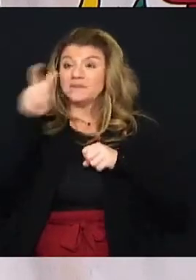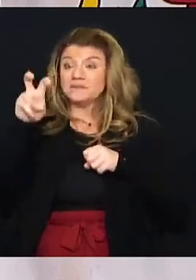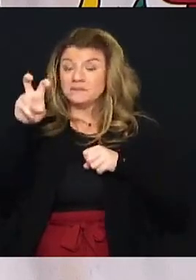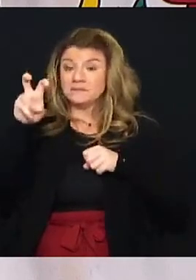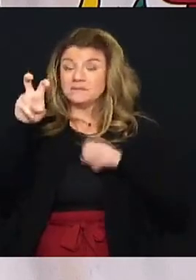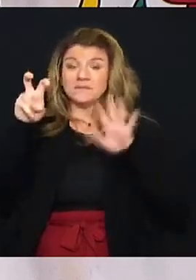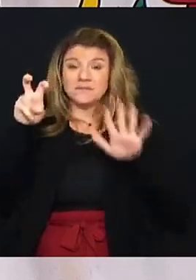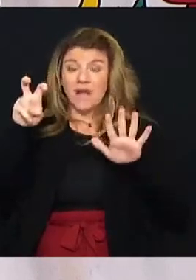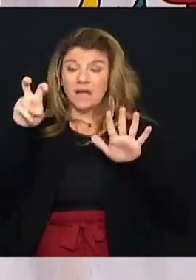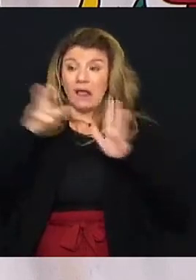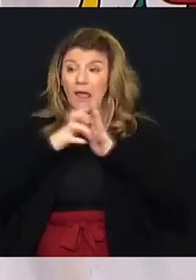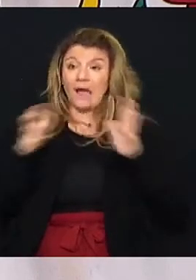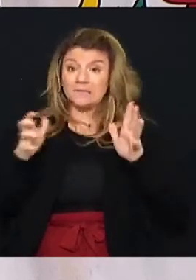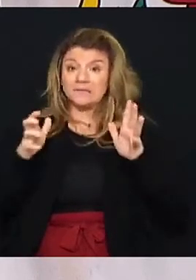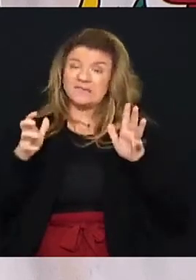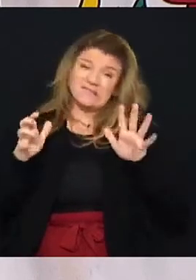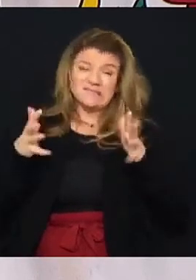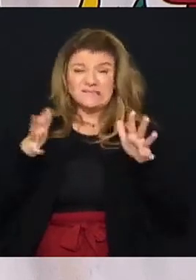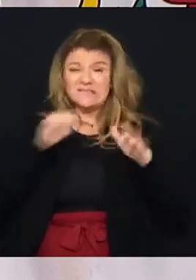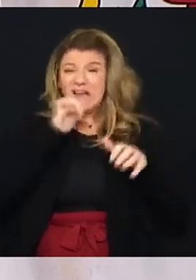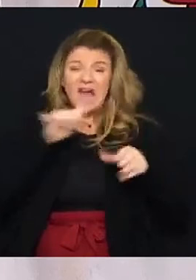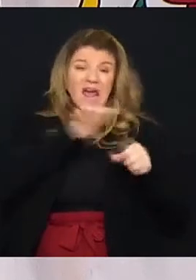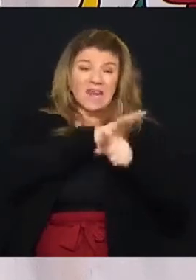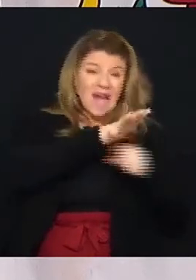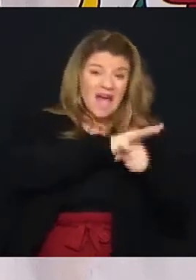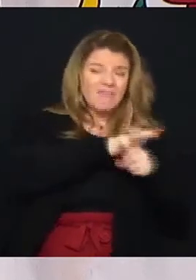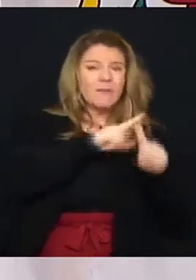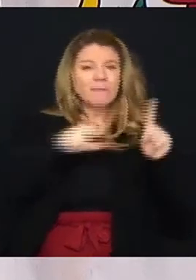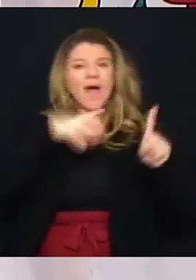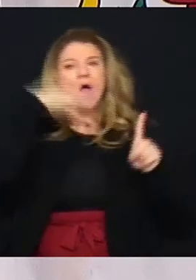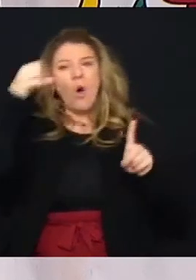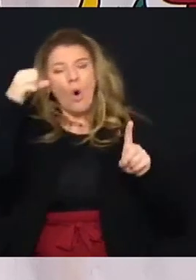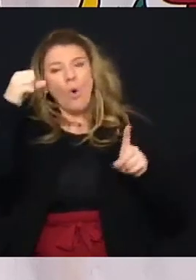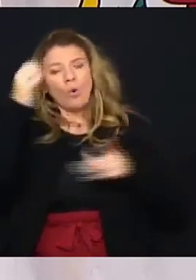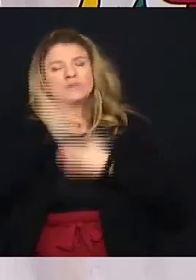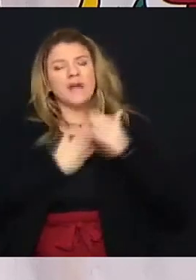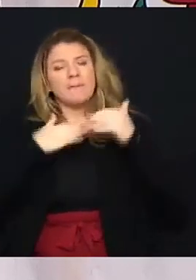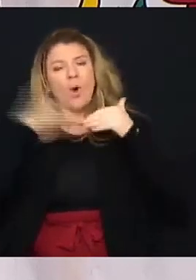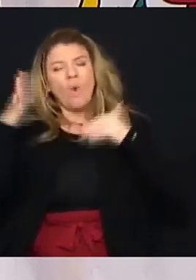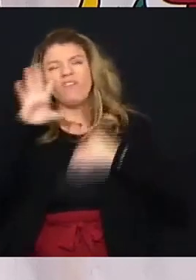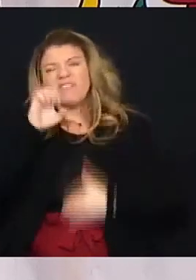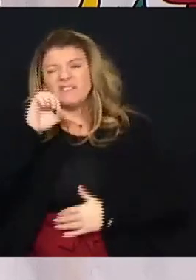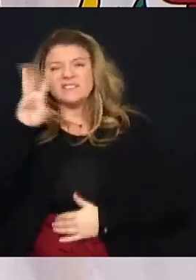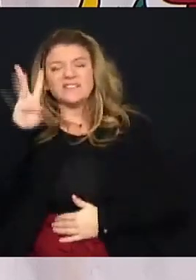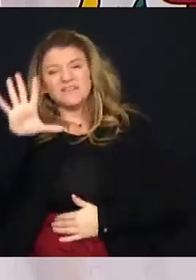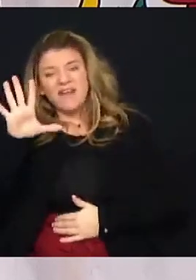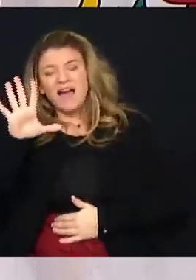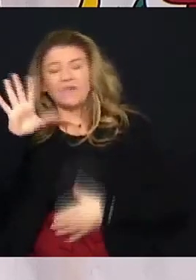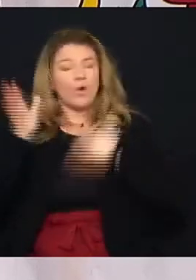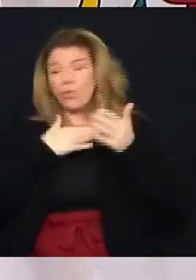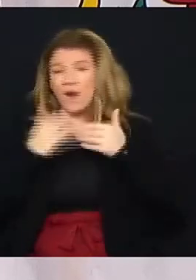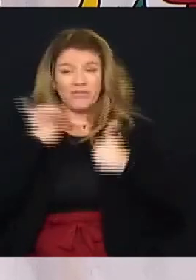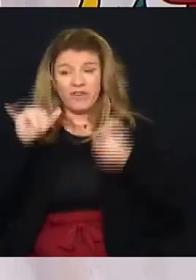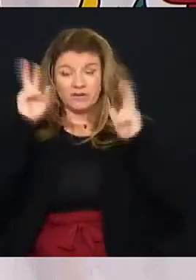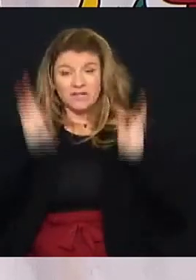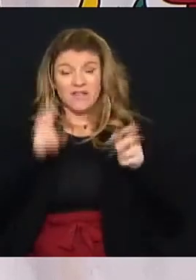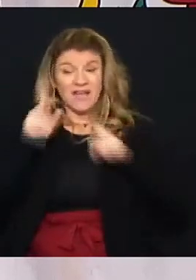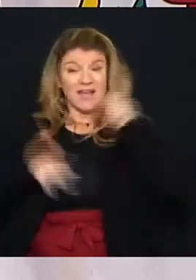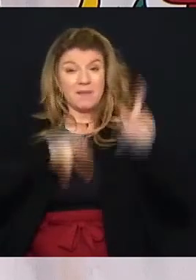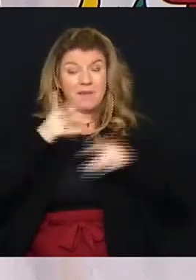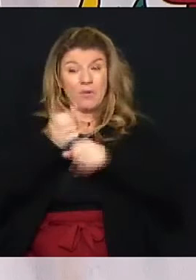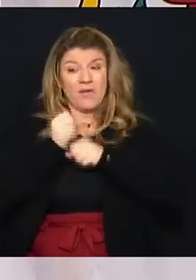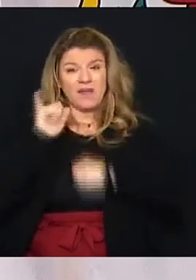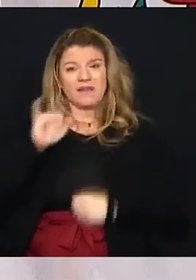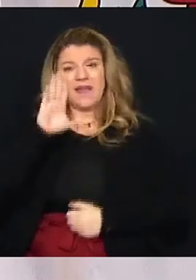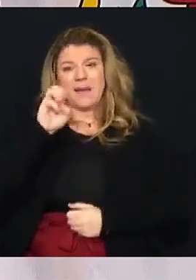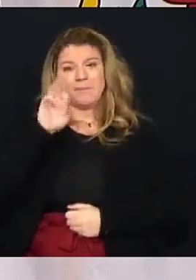not enough, in our older, over 50 or over 65 or whatever it may be, of people getting their